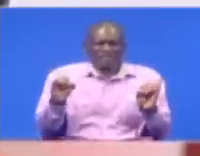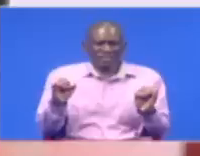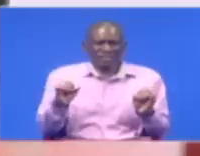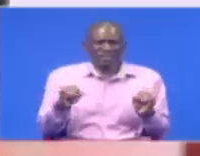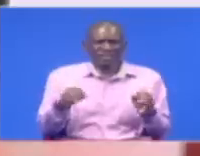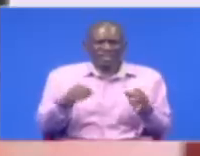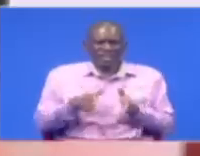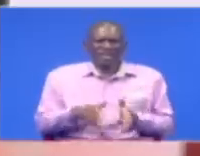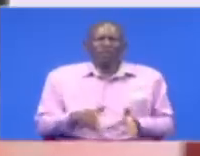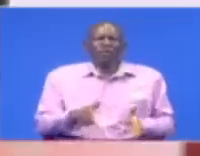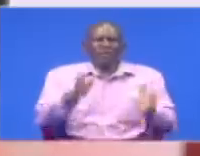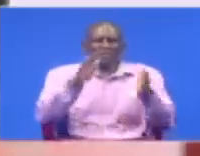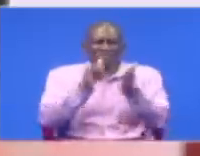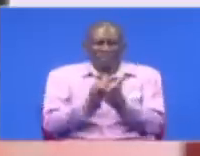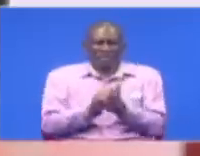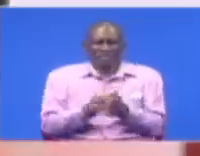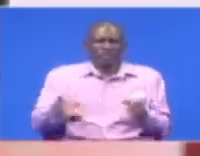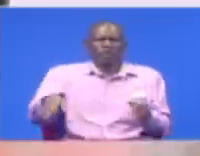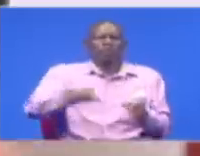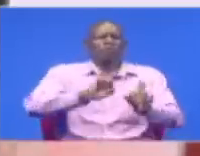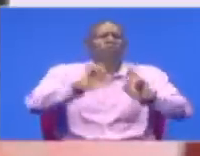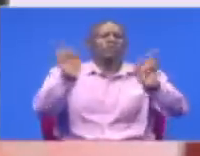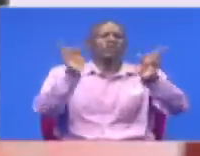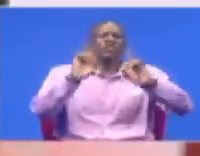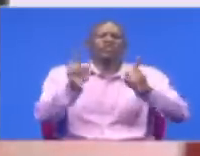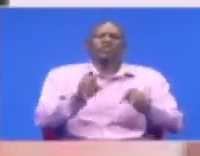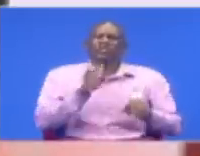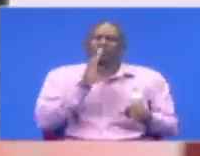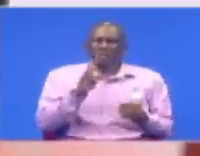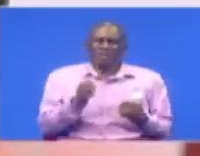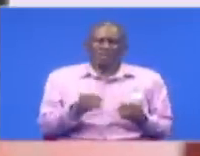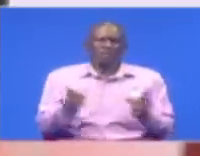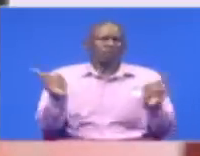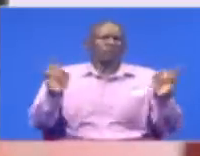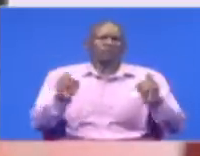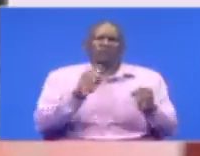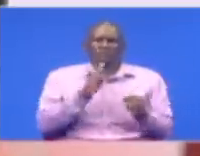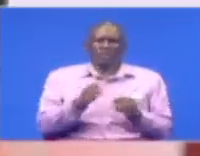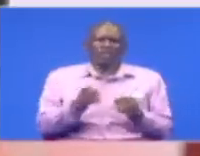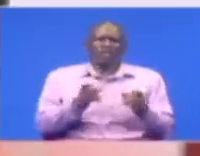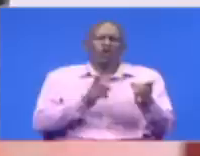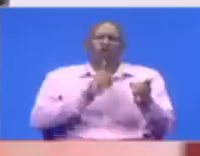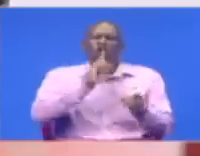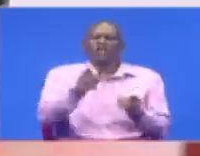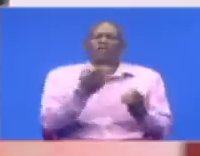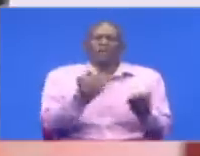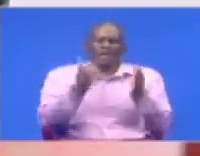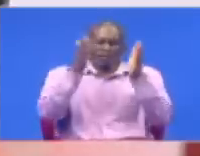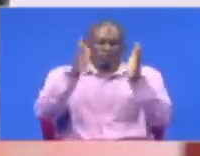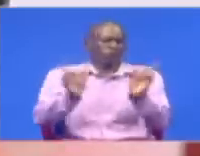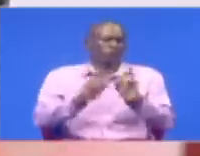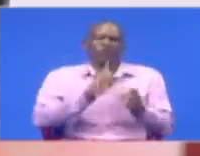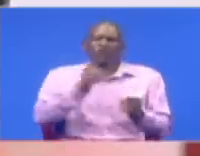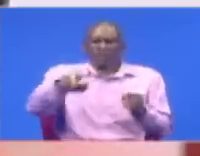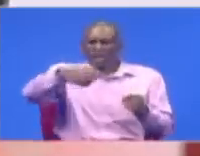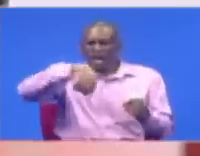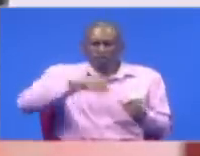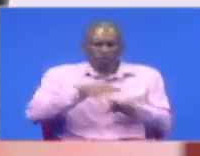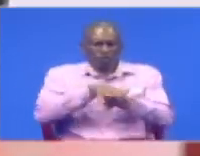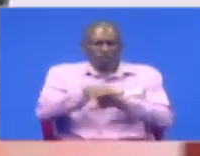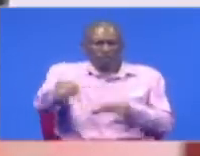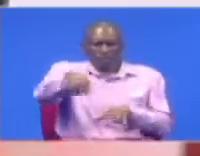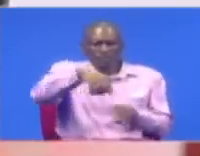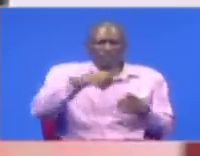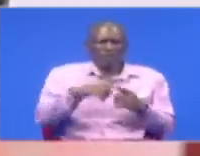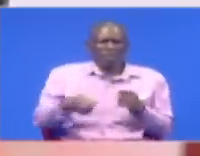the extent that we shall not be being directed by anybody or authority. But we